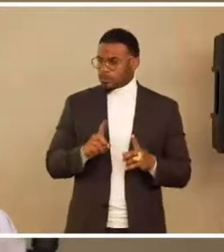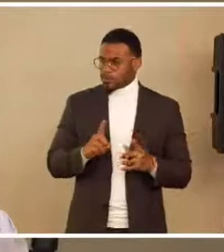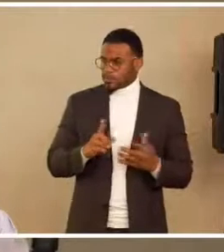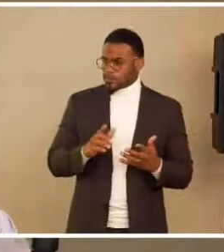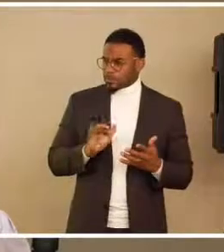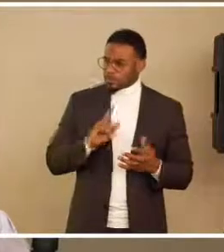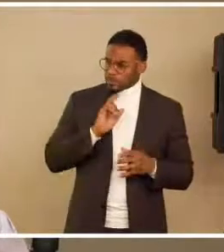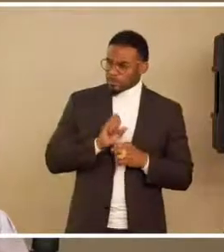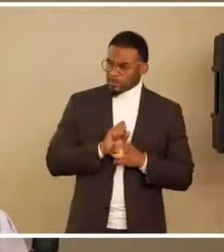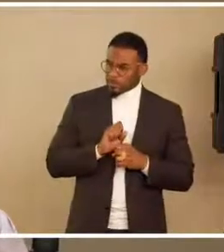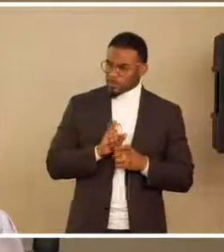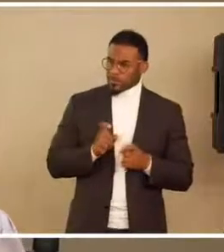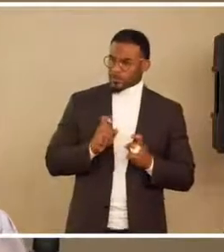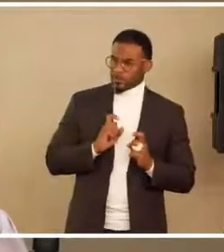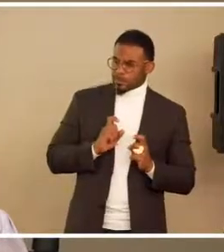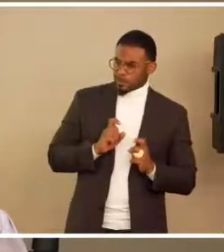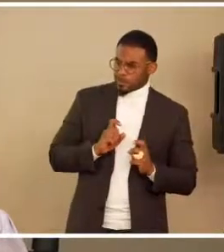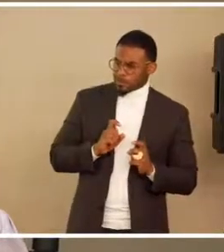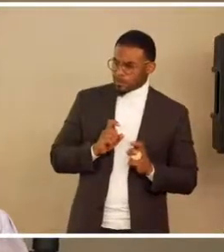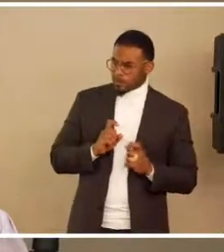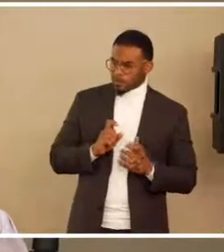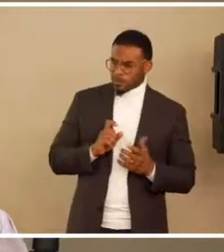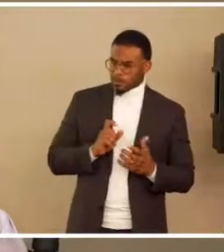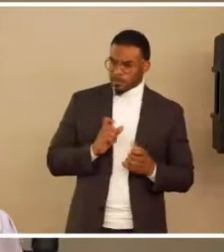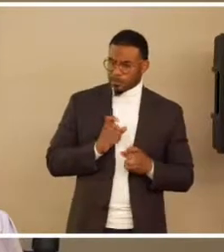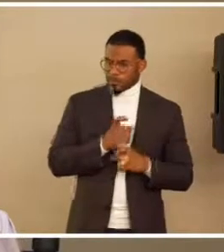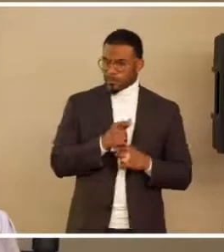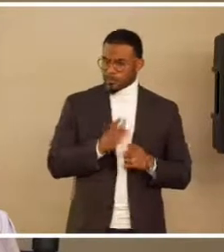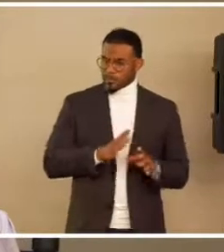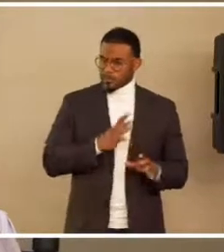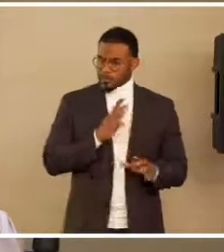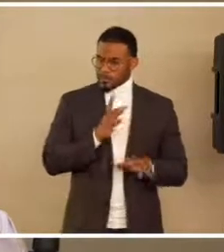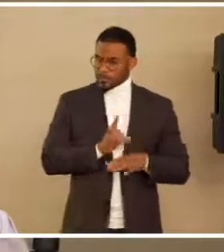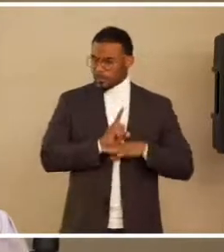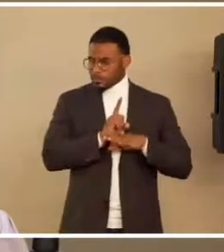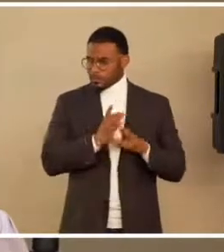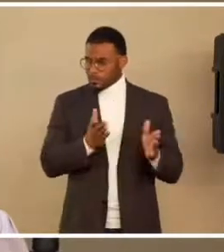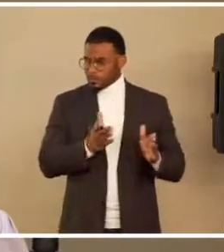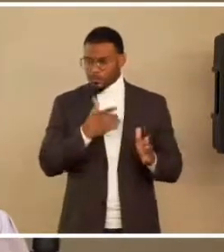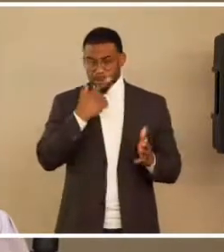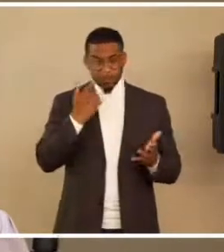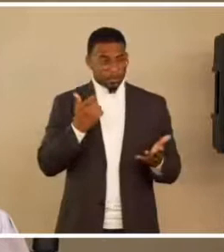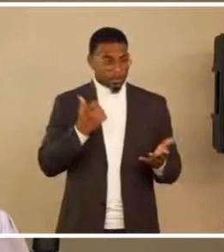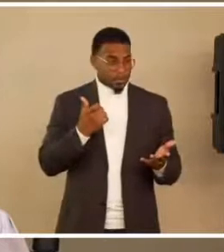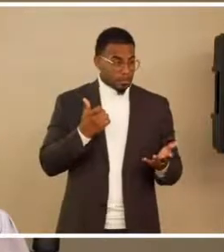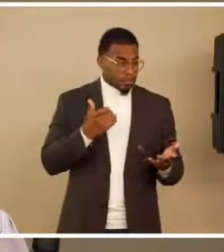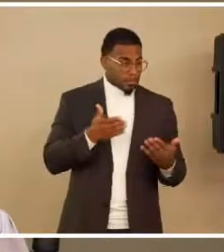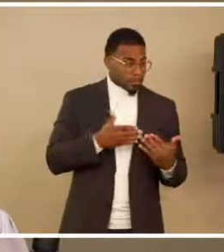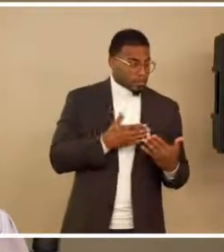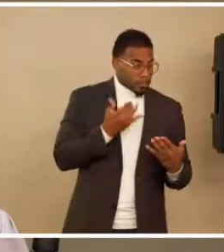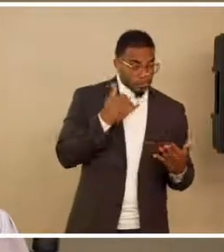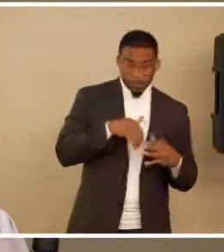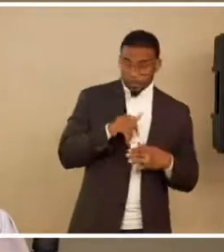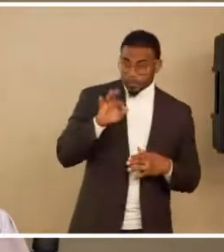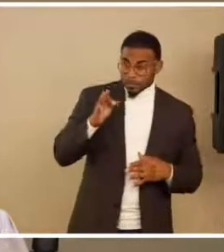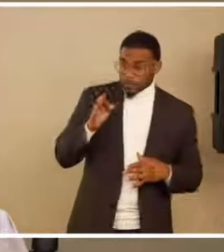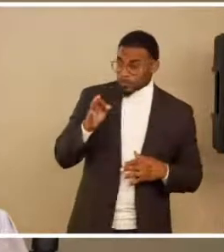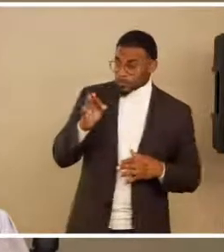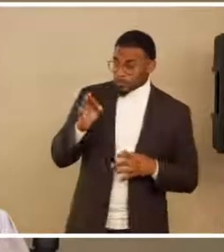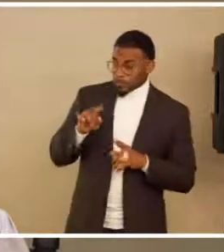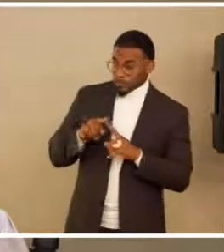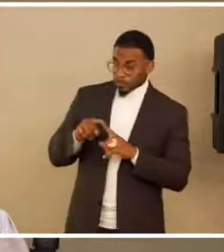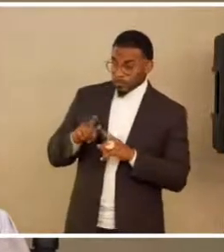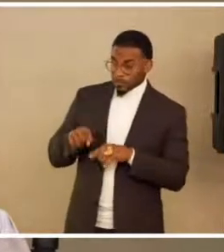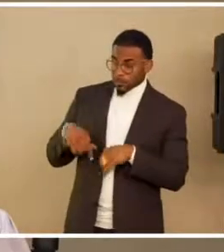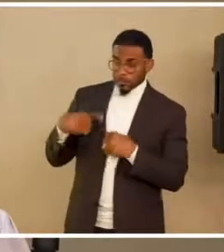So that really gave him a kind of prestige. Because, you know, even if France has